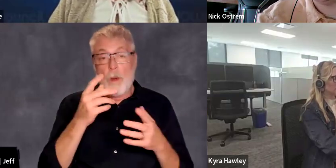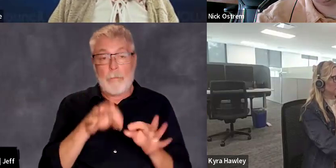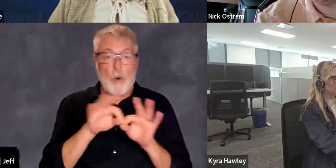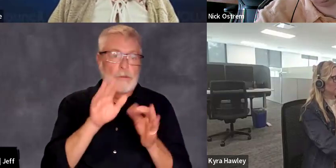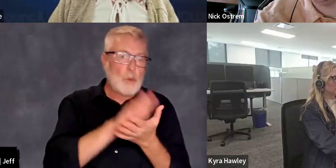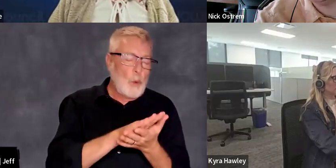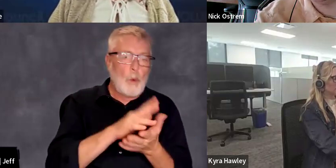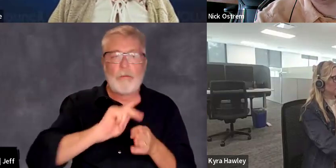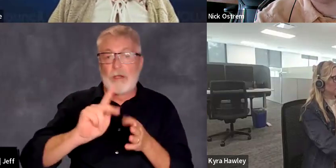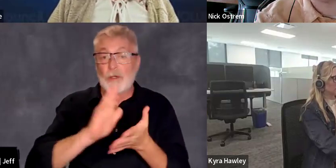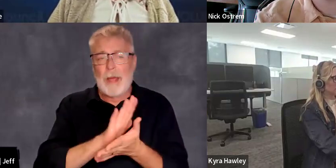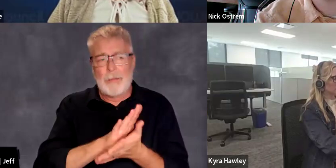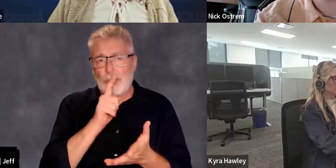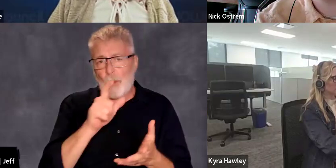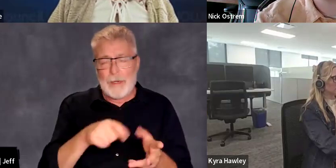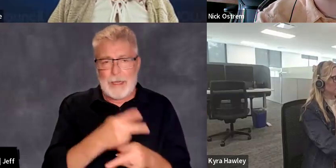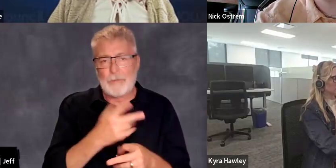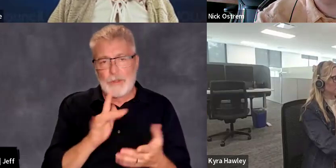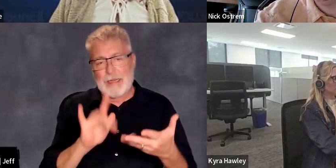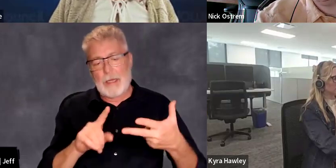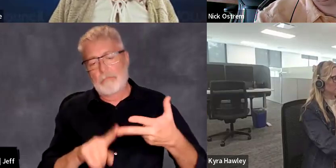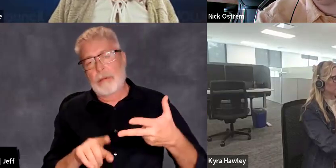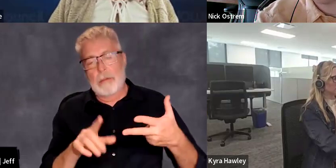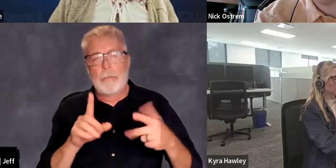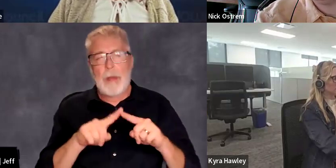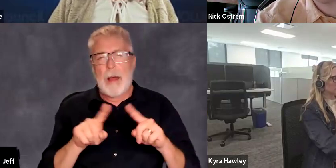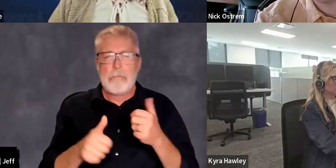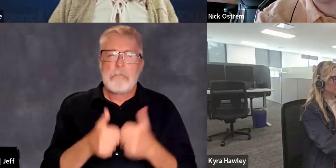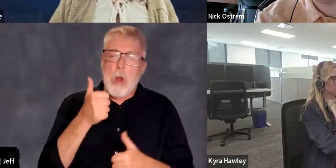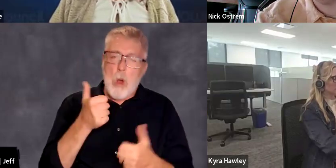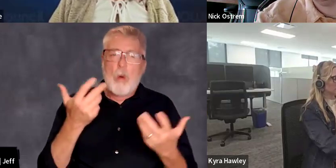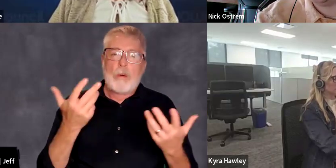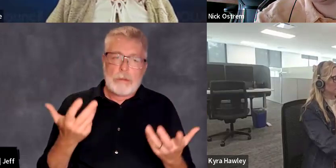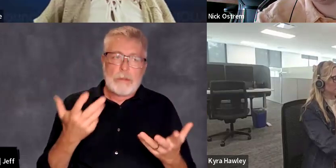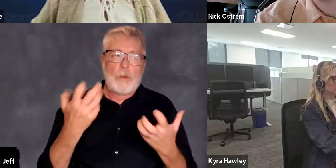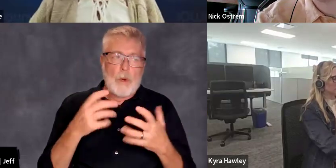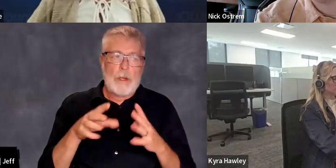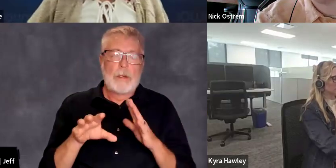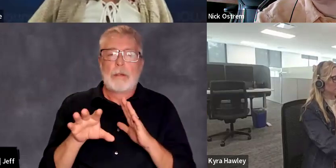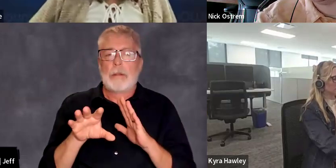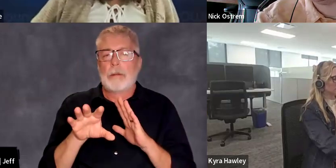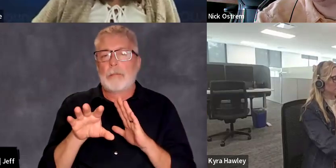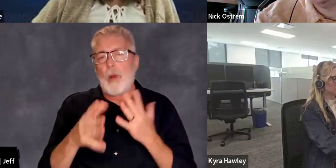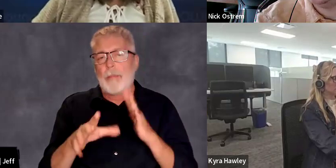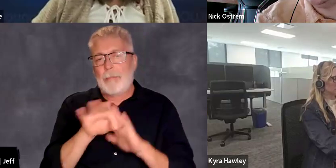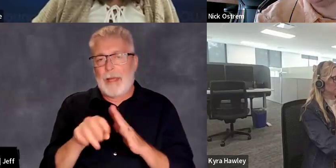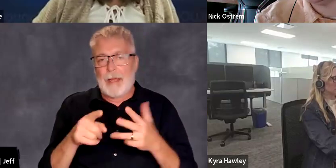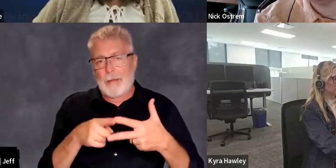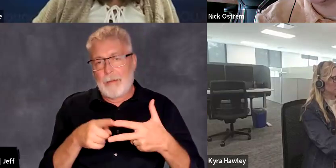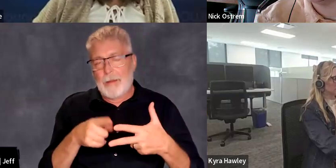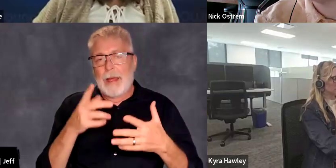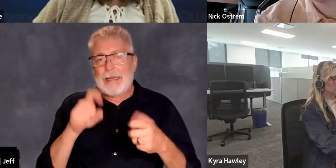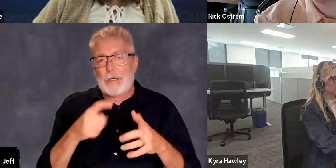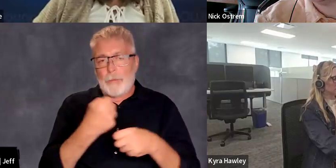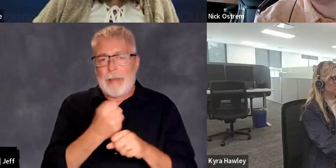papers you want to keep around, it's easy to click that button. But for most of these, you'll want to select need to make copies and put them in my kit.